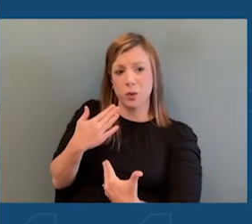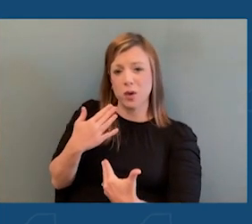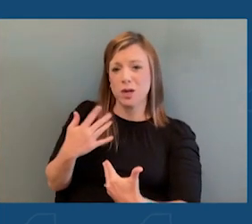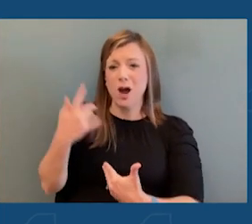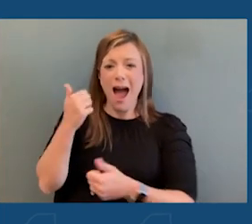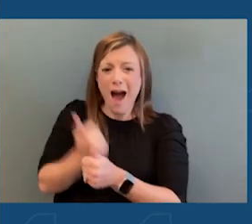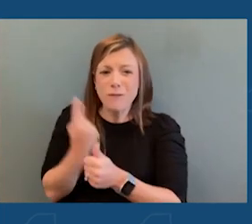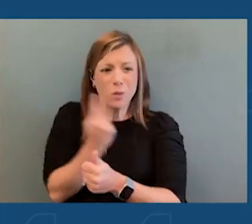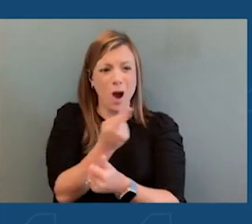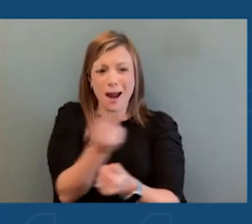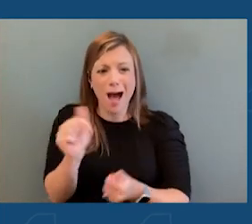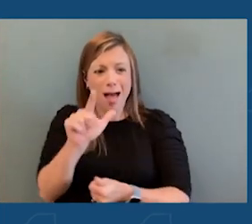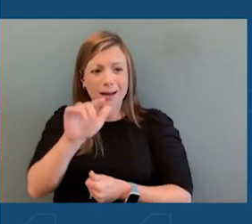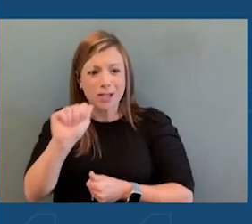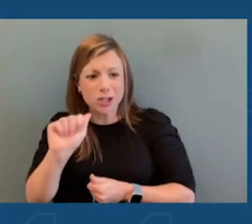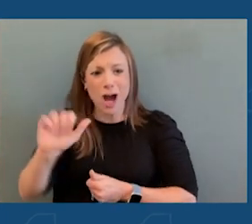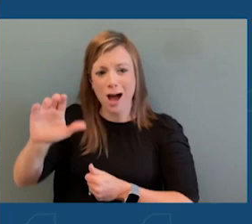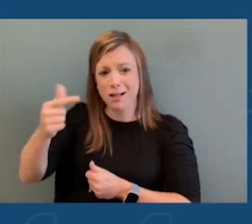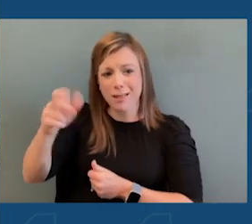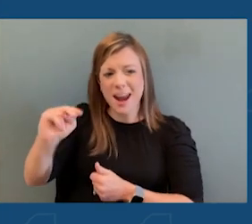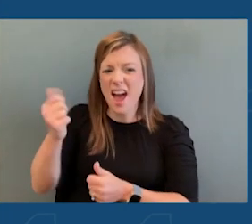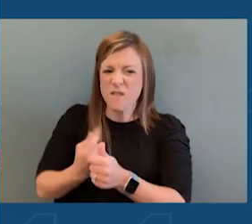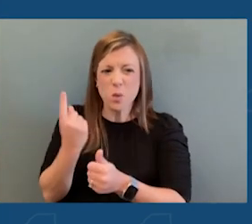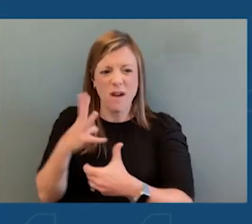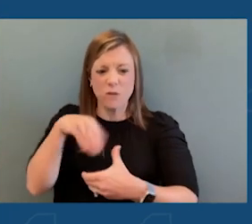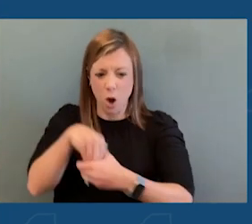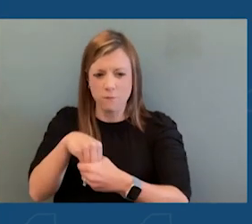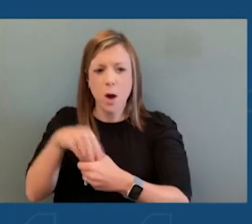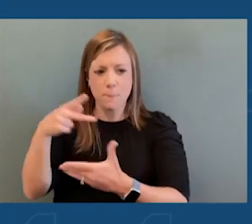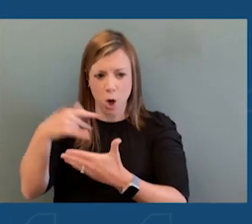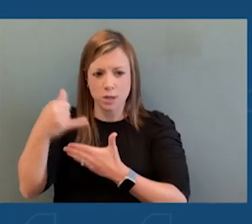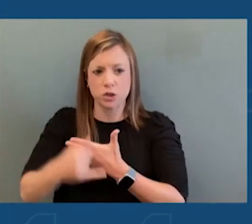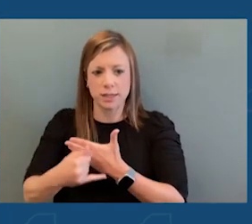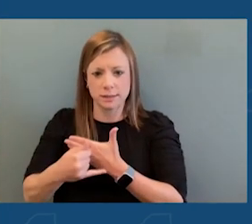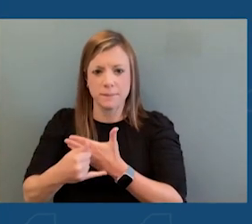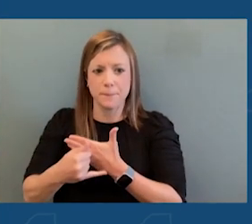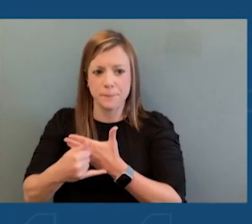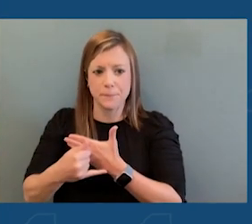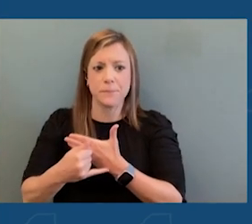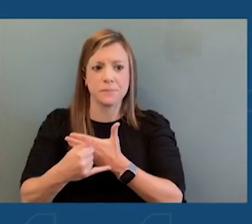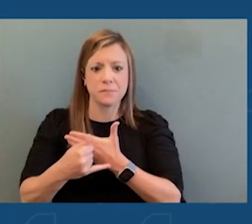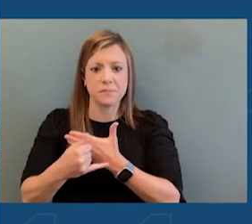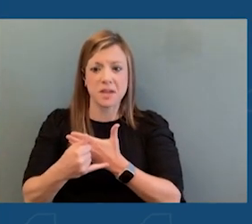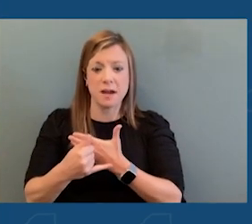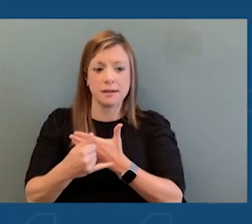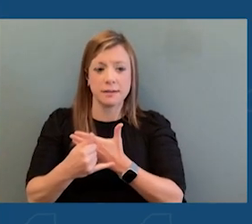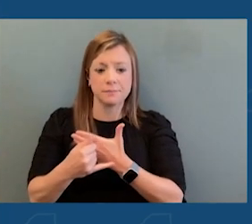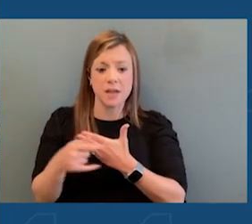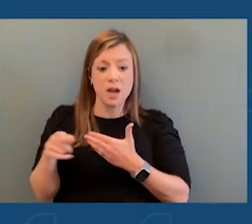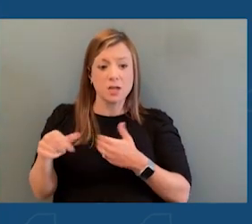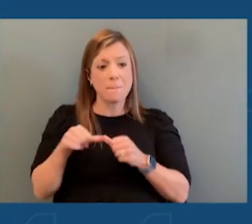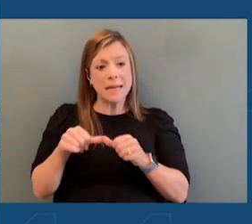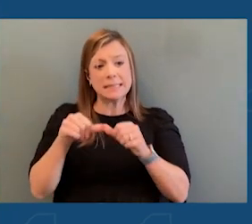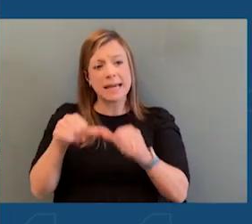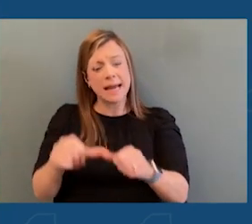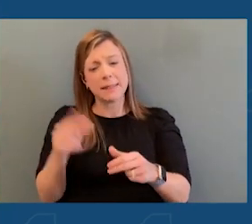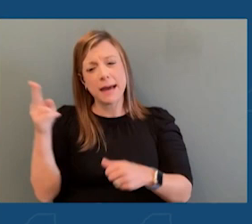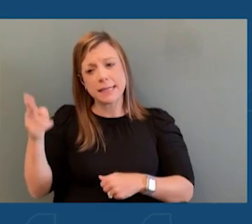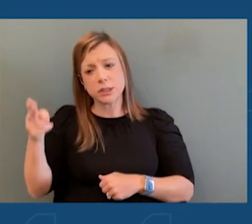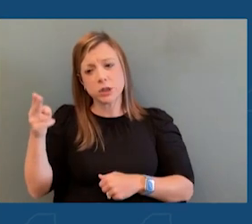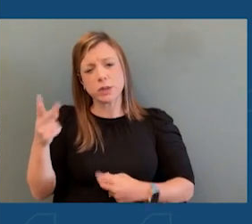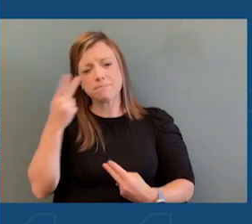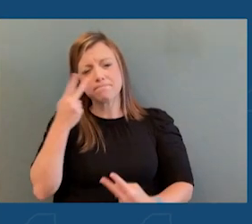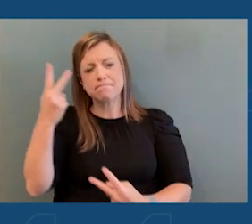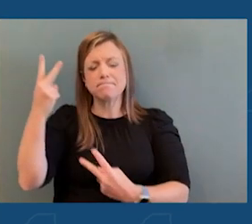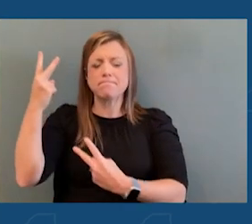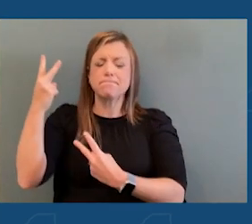everyone involved in this project. Theater is about maintaining the history. It's about the memory. Guys, there's one thing